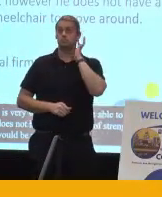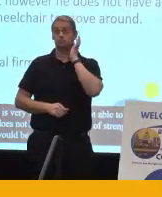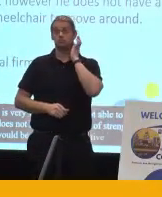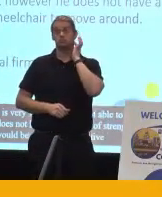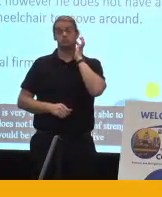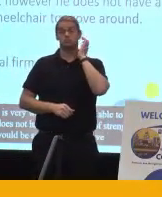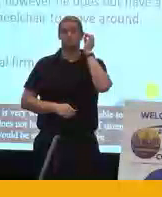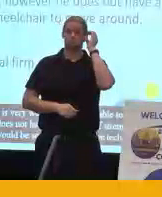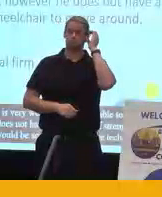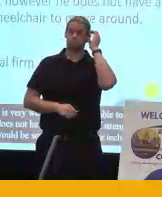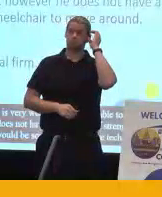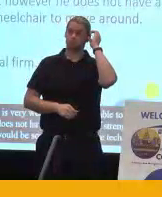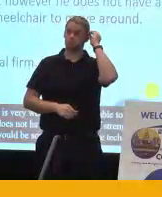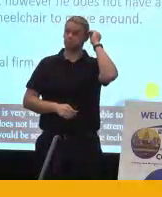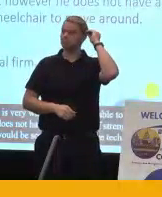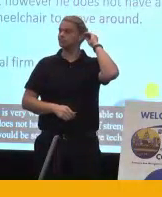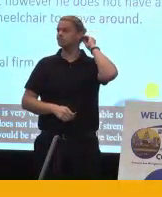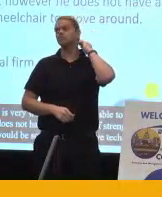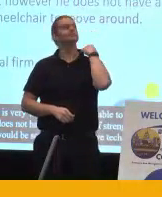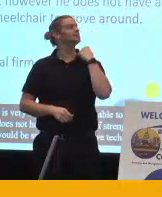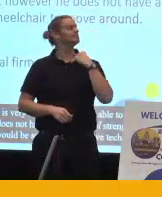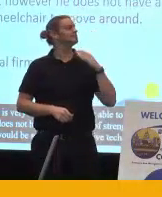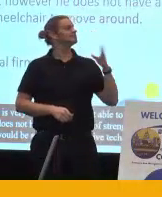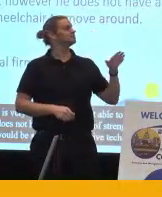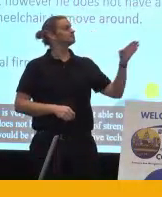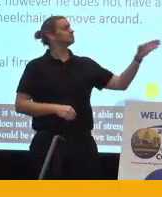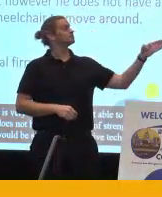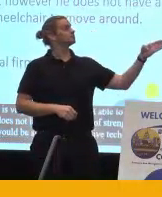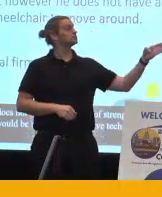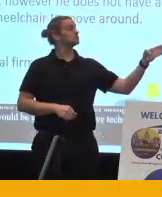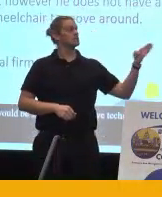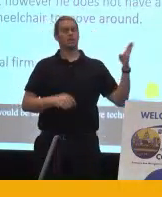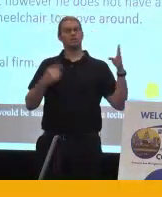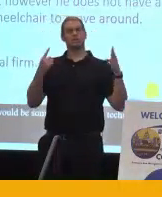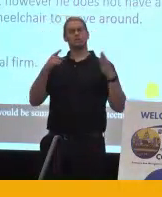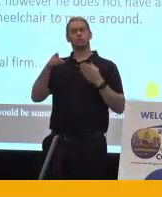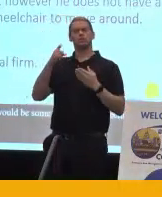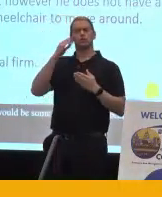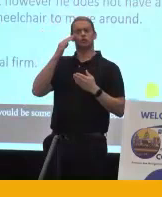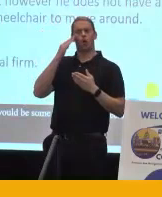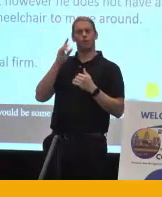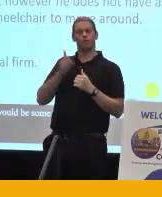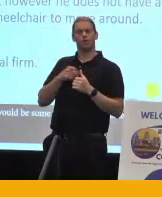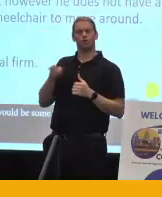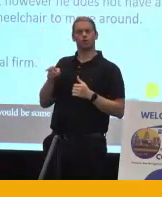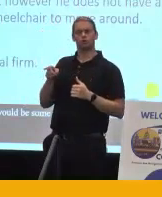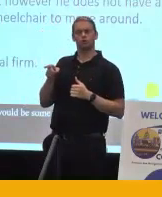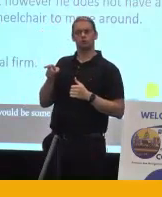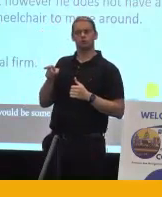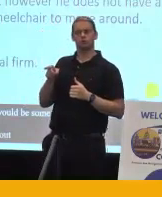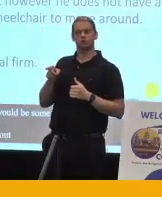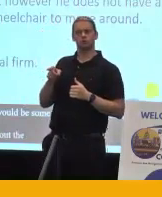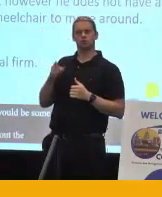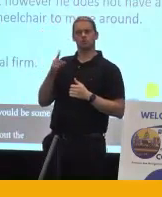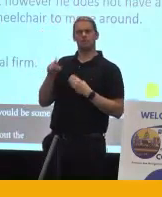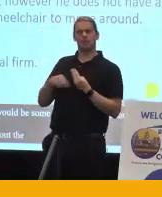What do you need to know about Harold before you can figure out what assistive technology he might need for his job? What do you need to know about his job?